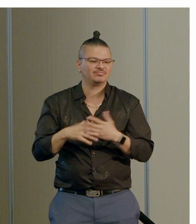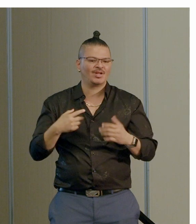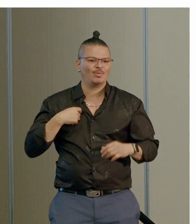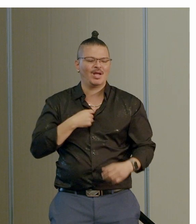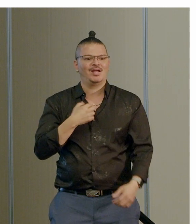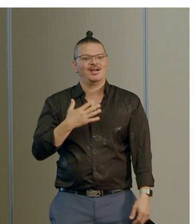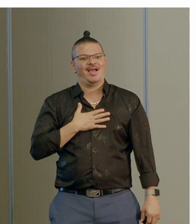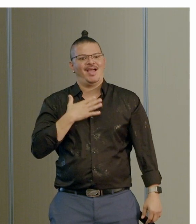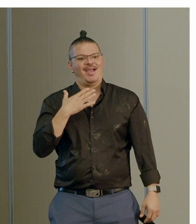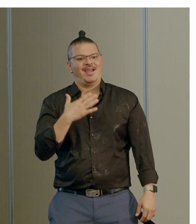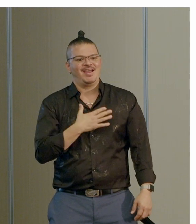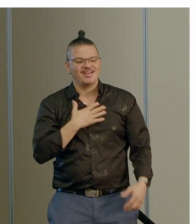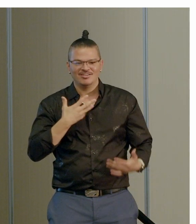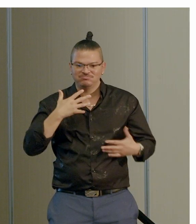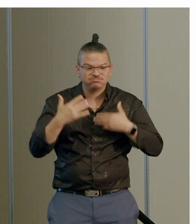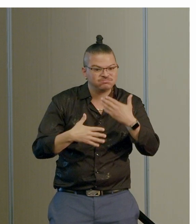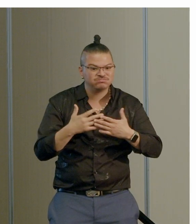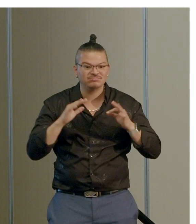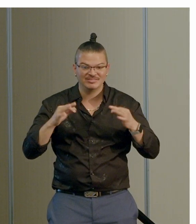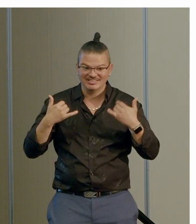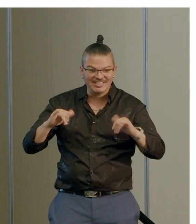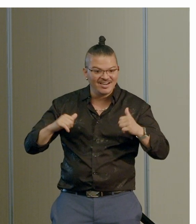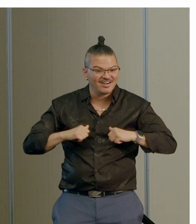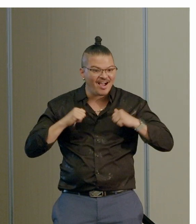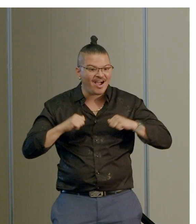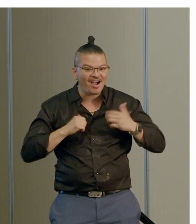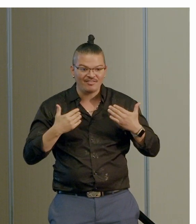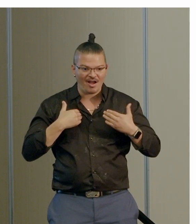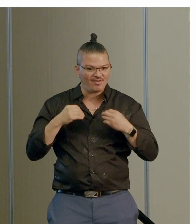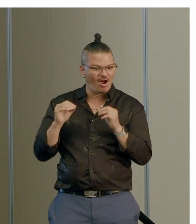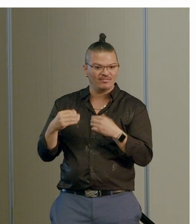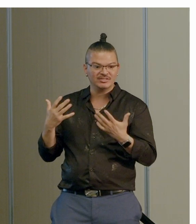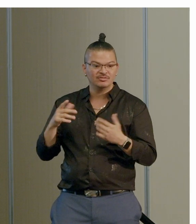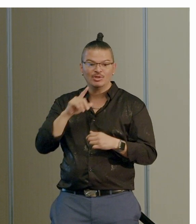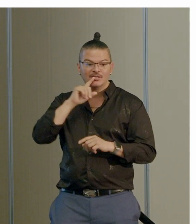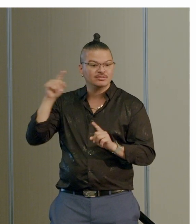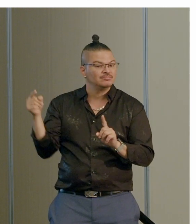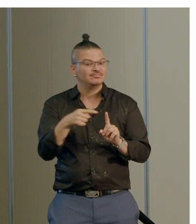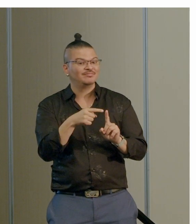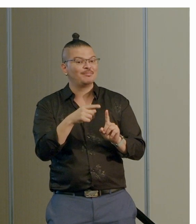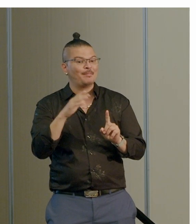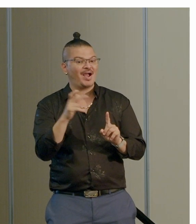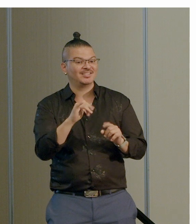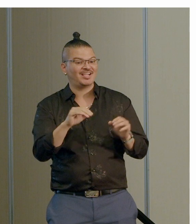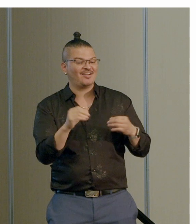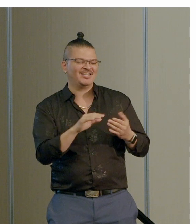which we can operate, because when you're mandated to go back to an office, it always helps when you have one.